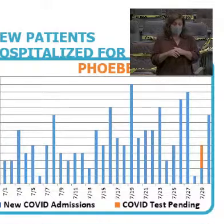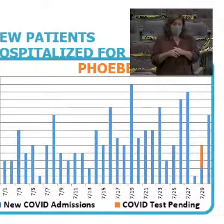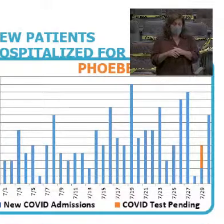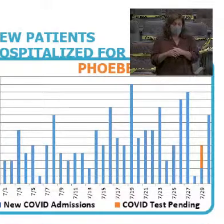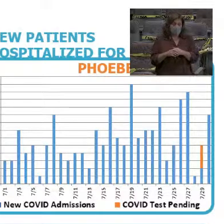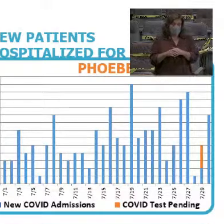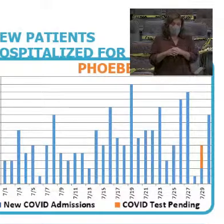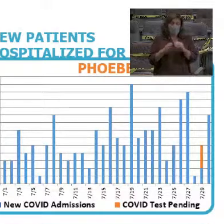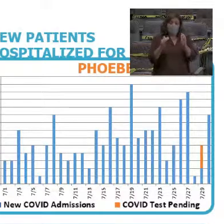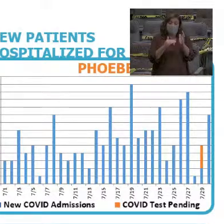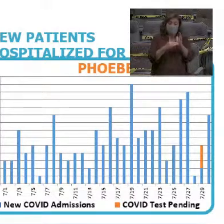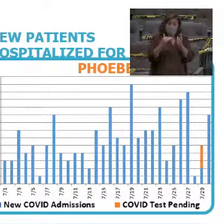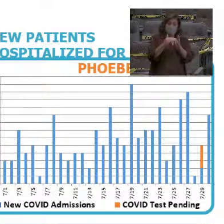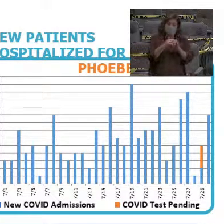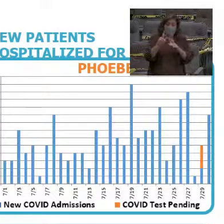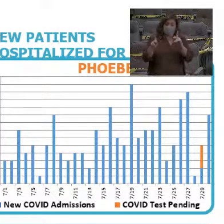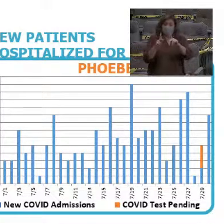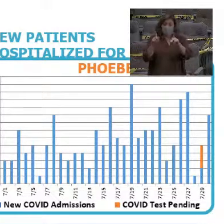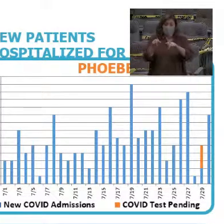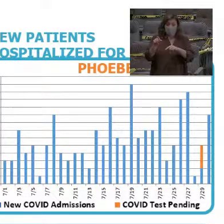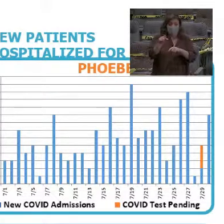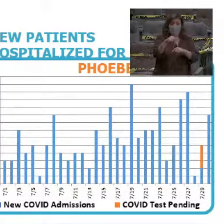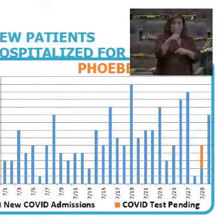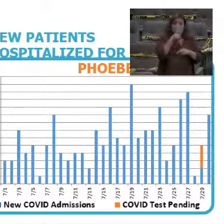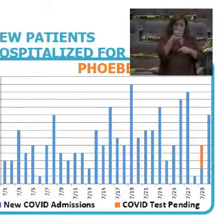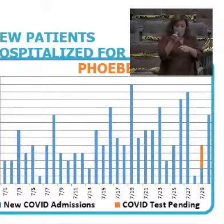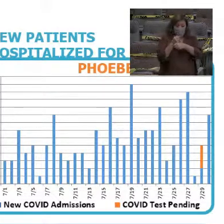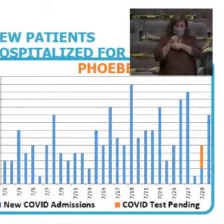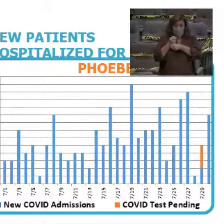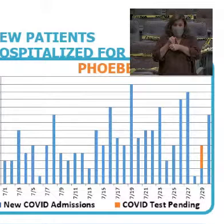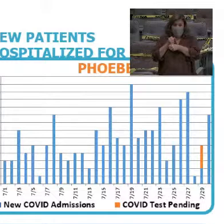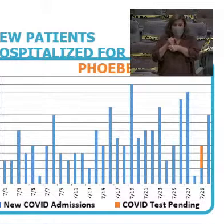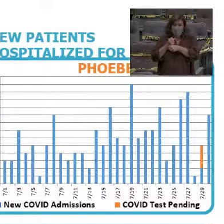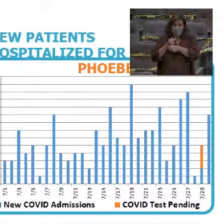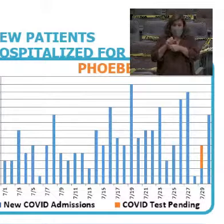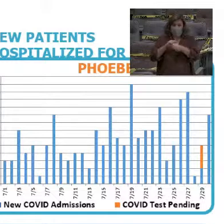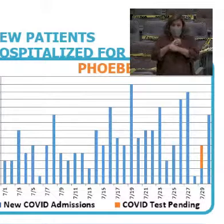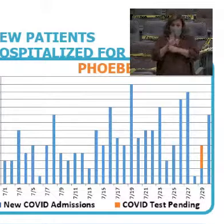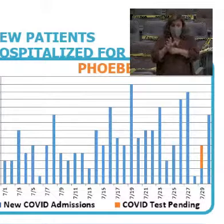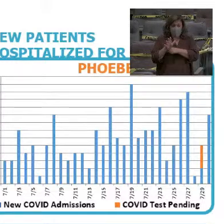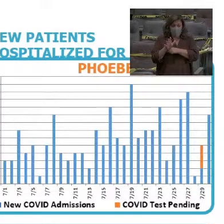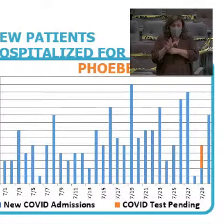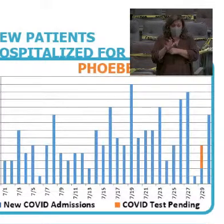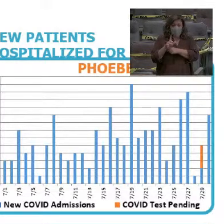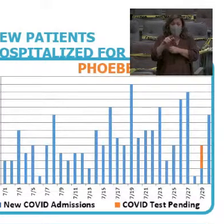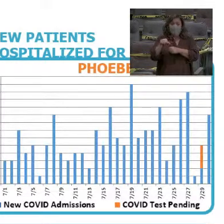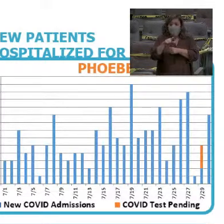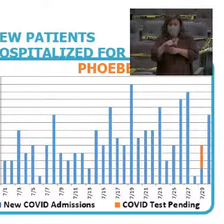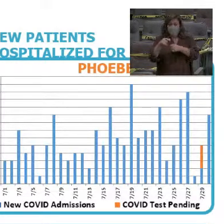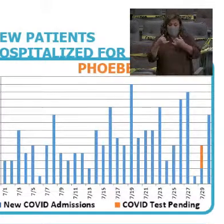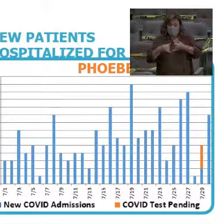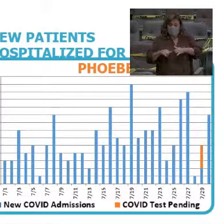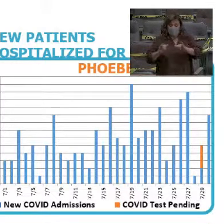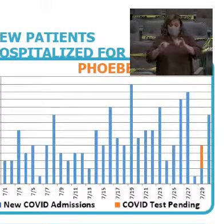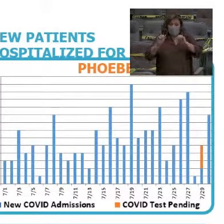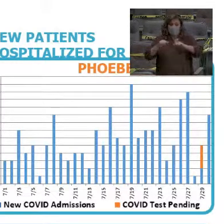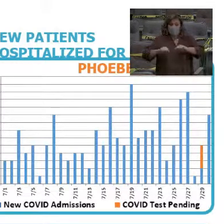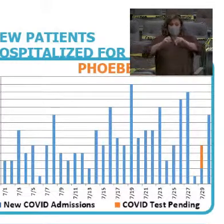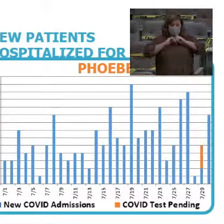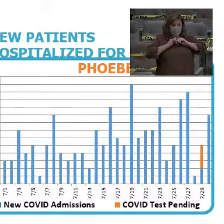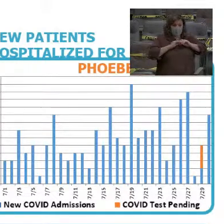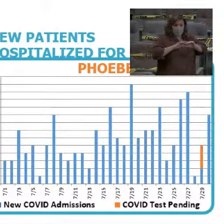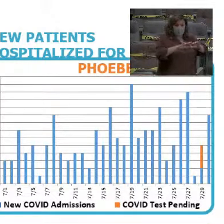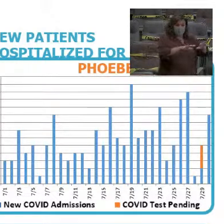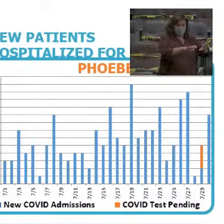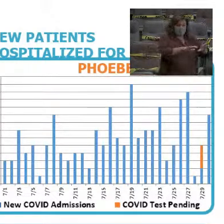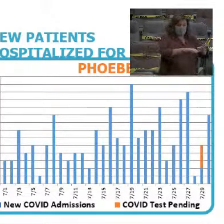that individuals who have been exposed to the virus, who are infectious and transmitting the virus